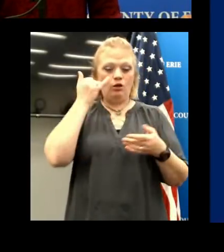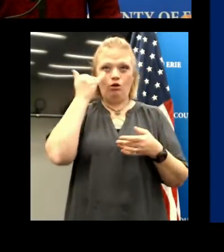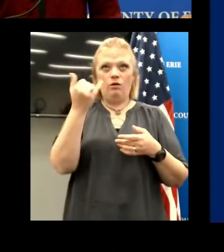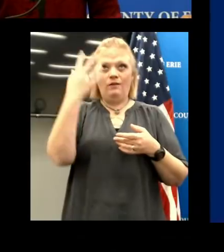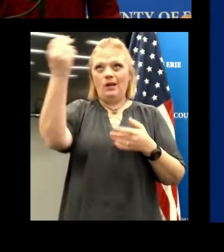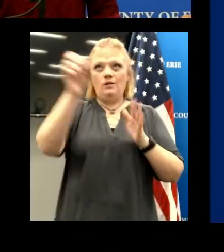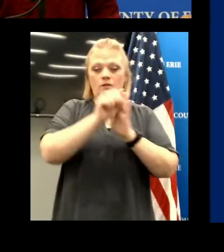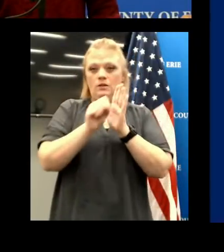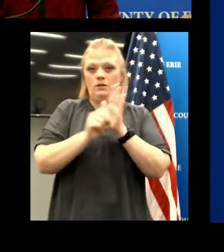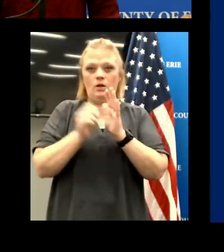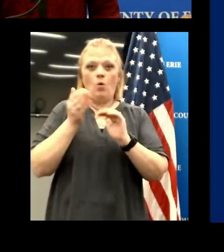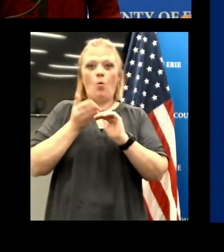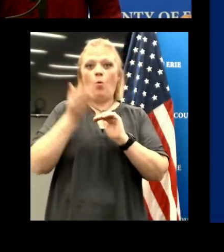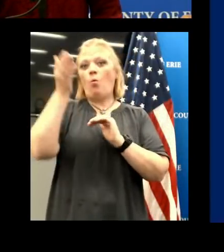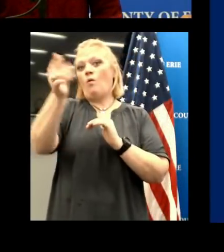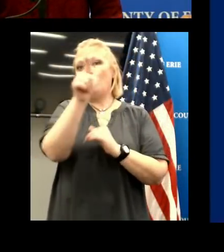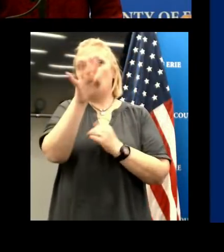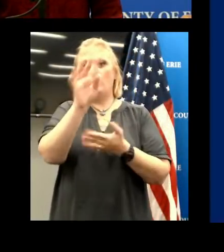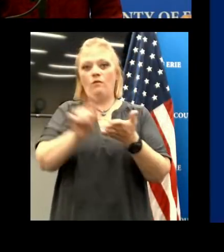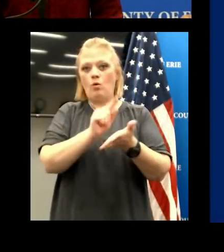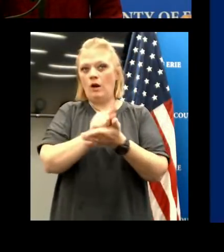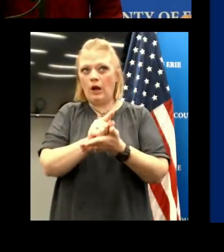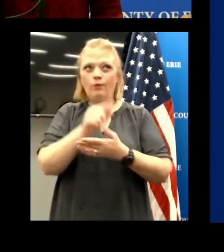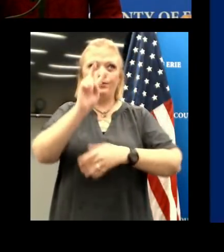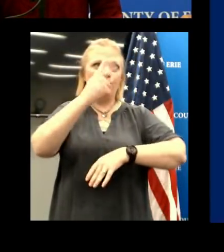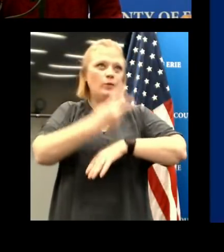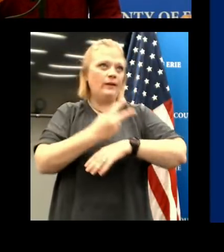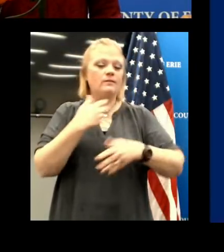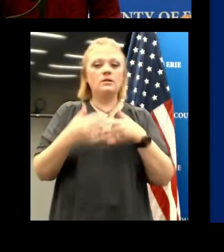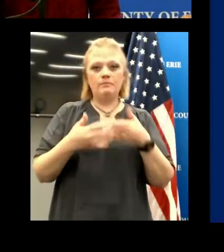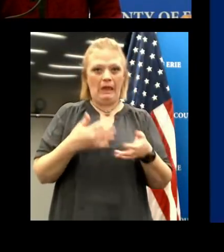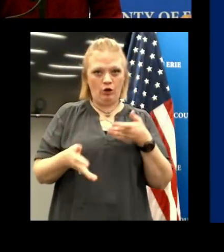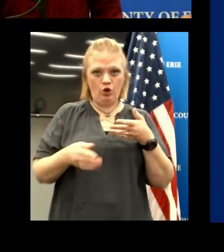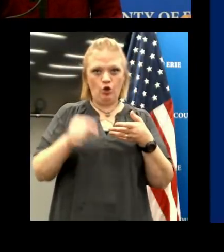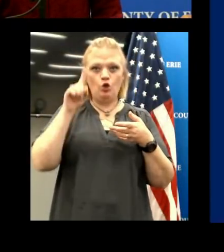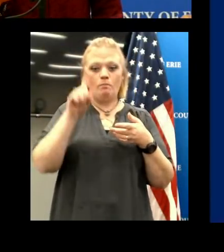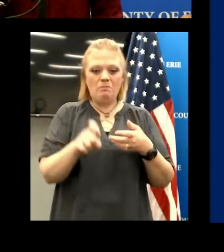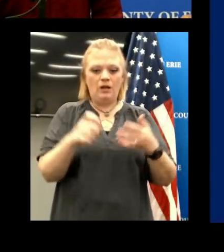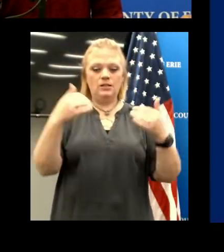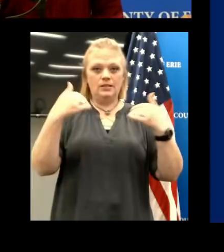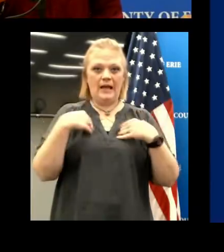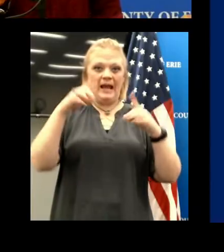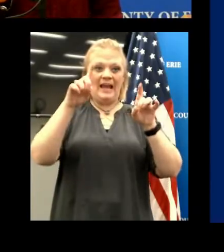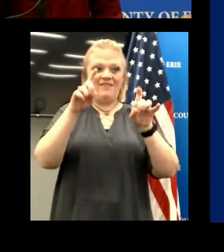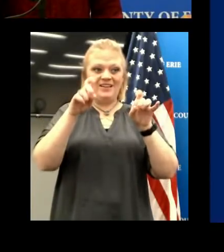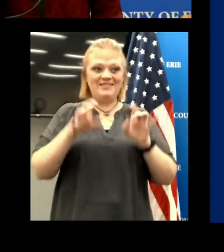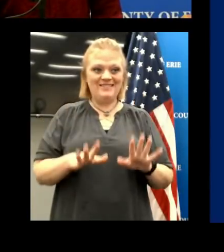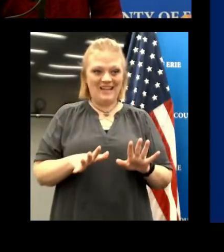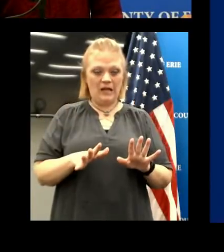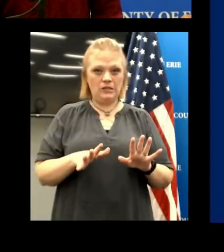for more than 24 hours, even just for 2 days, you have to have a test done